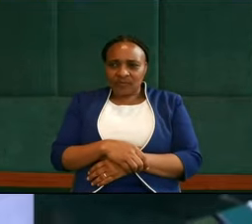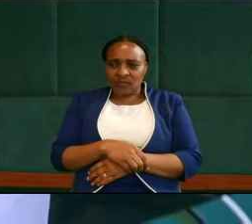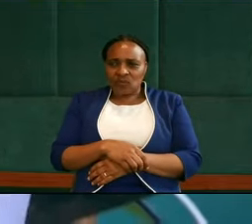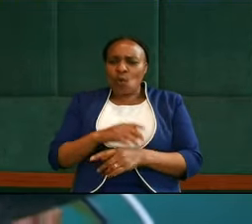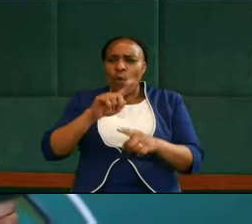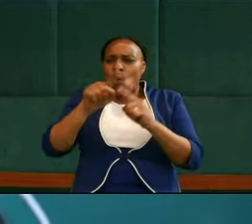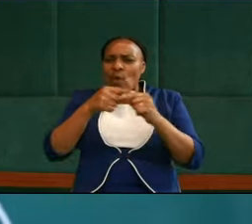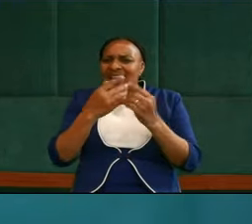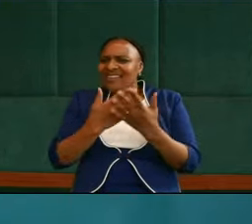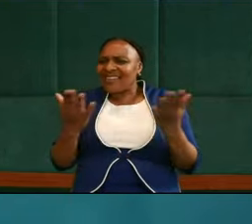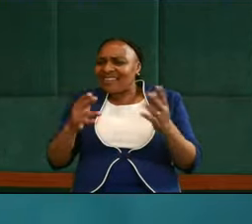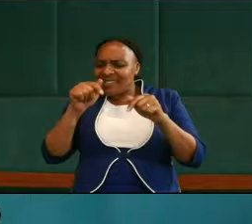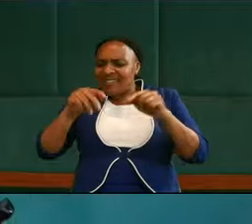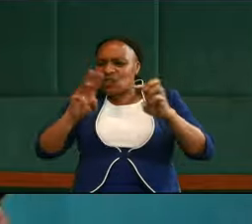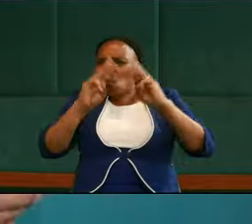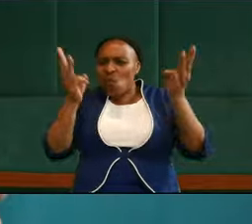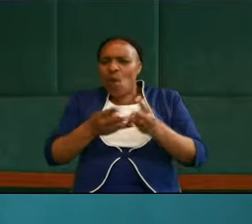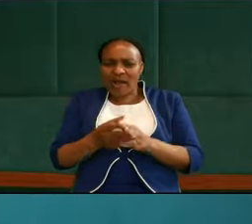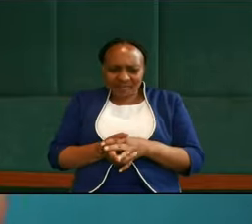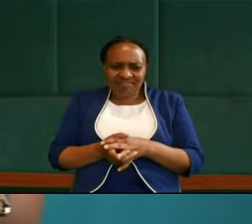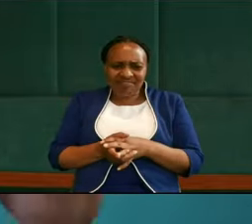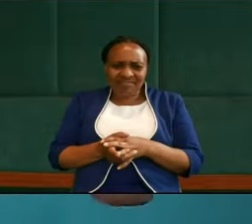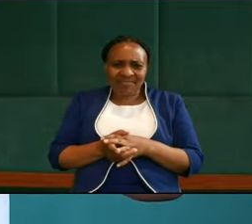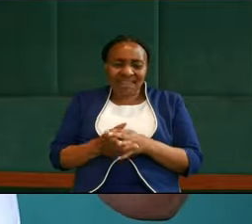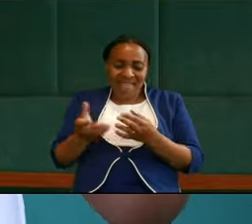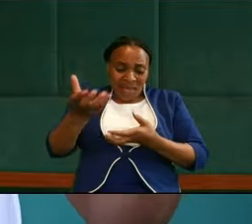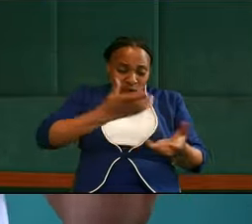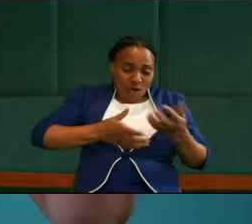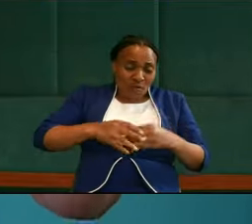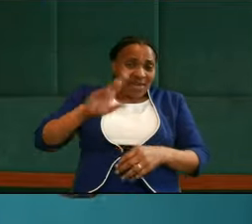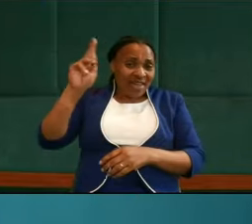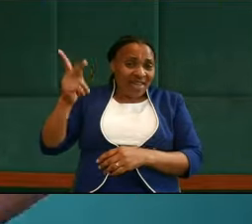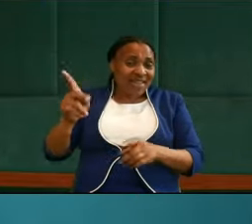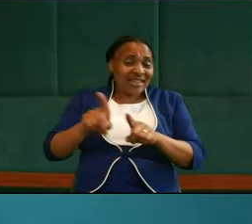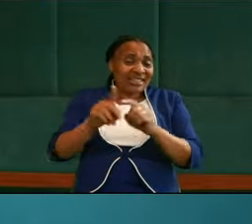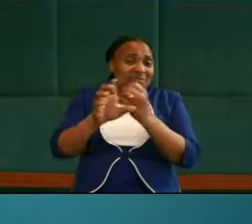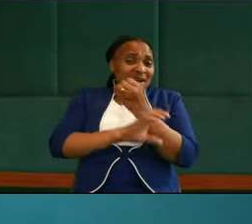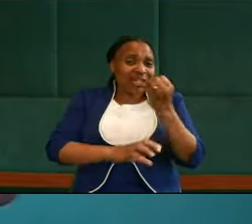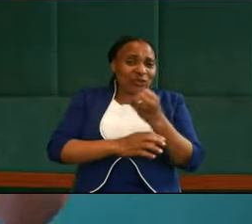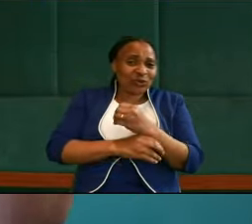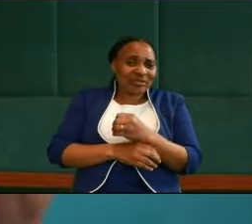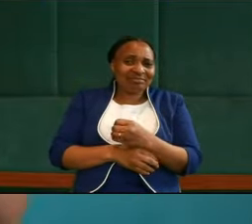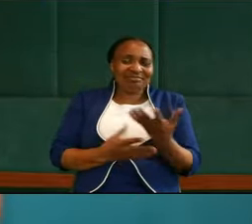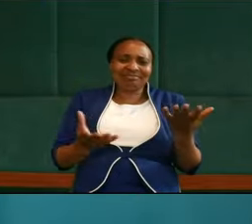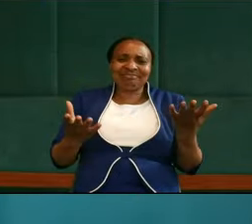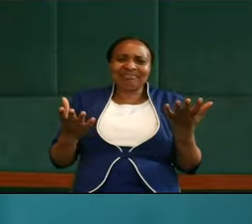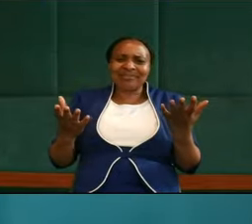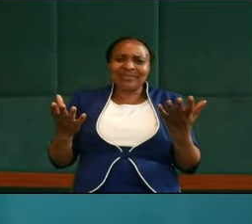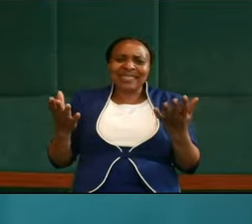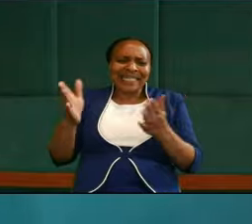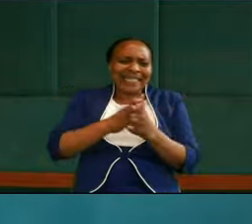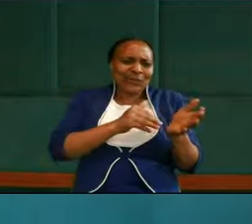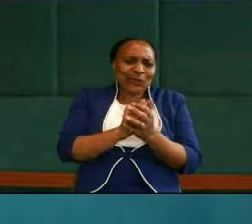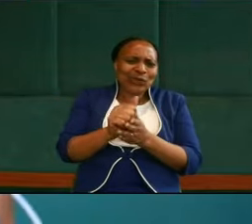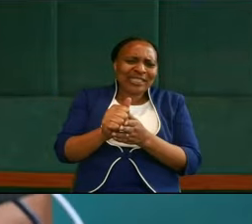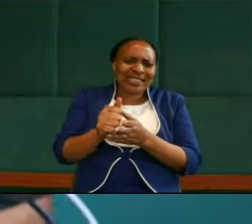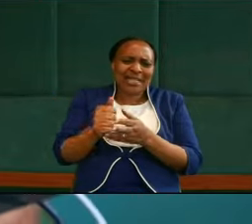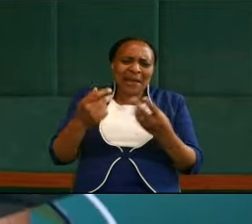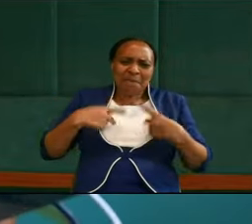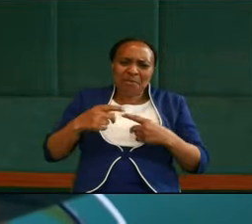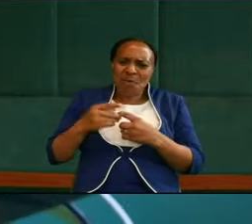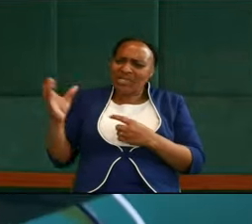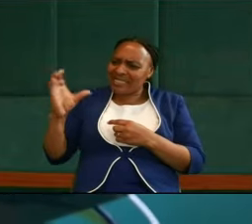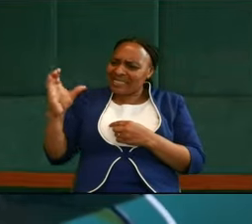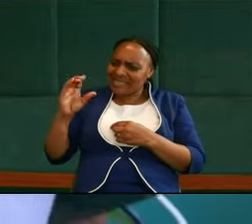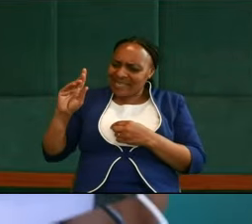When the things in this world, the economy of Kenya, just like my country, bastardizing the citizens, and people are losing